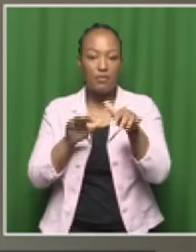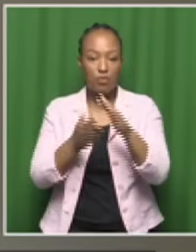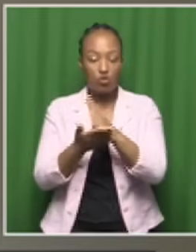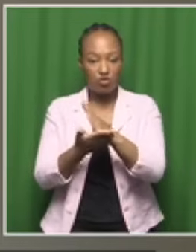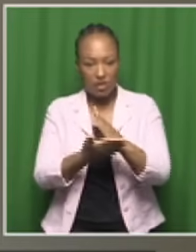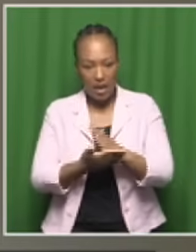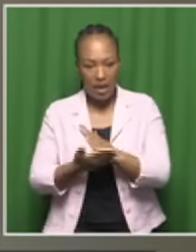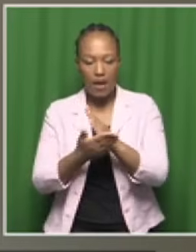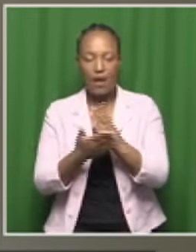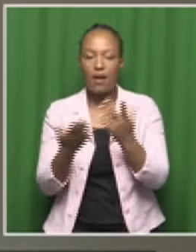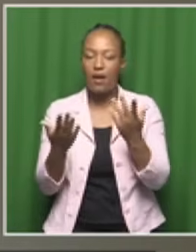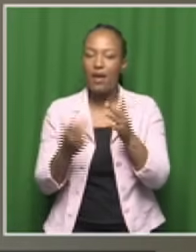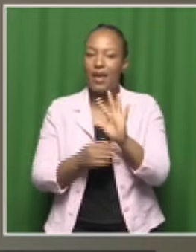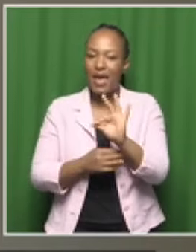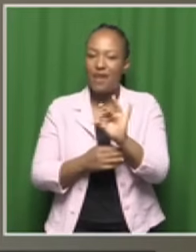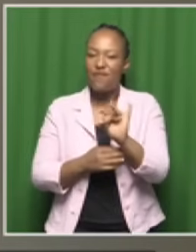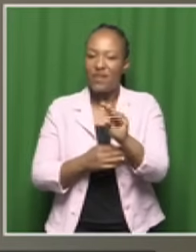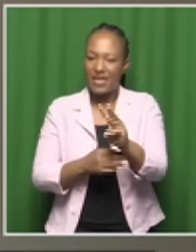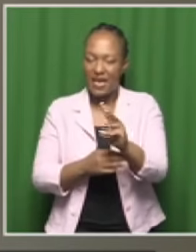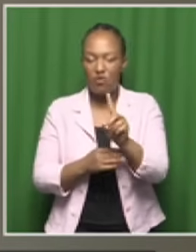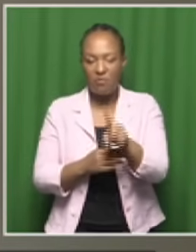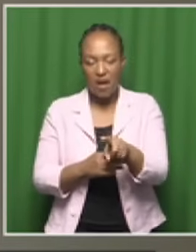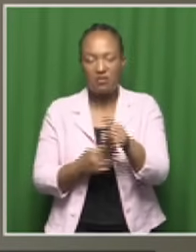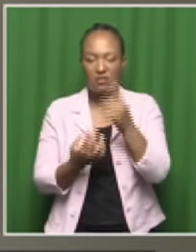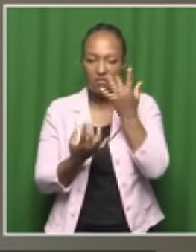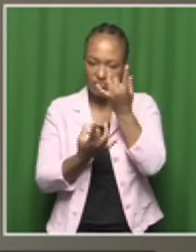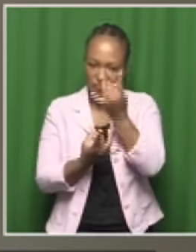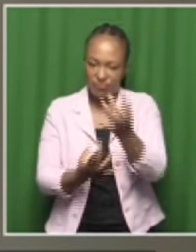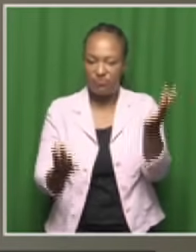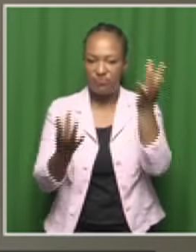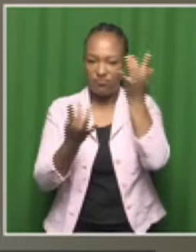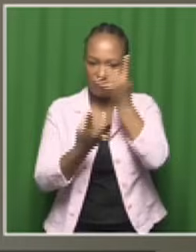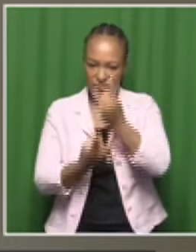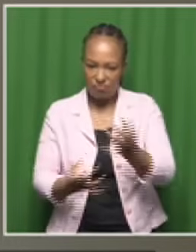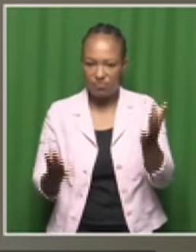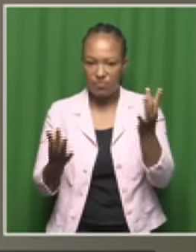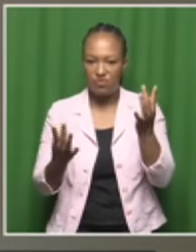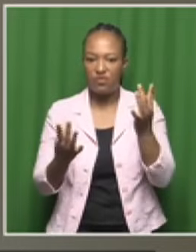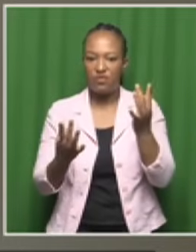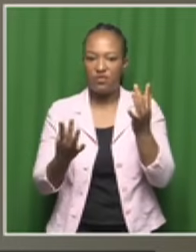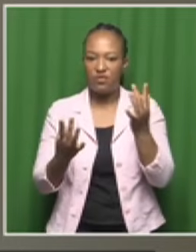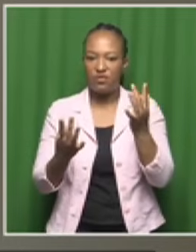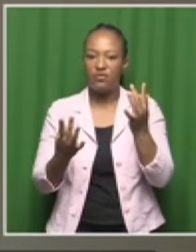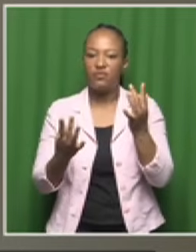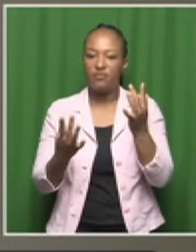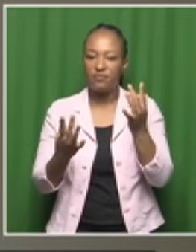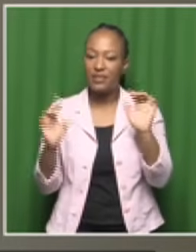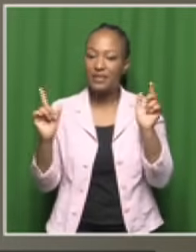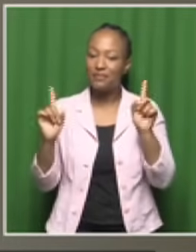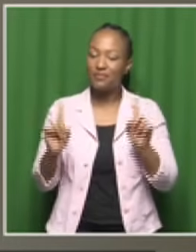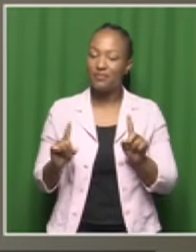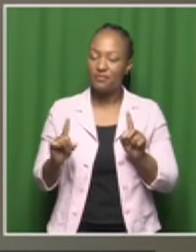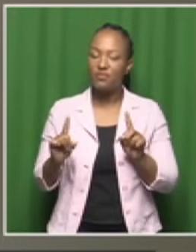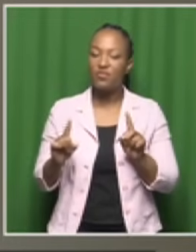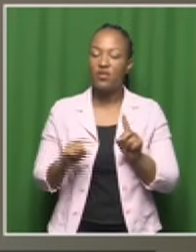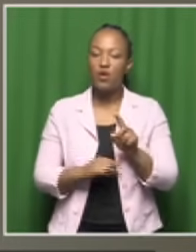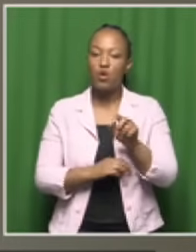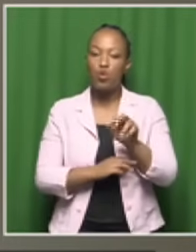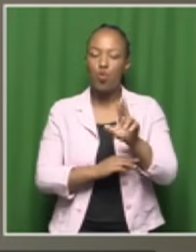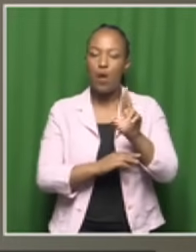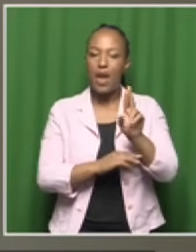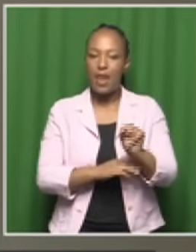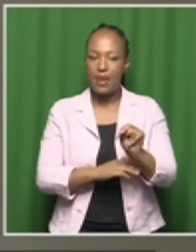you. It's an everyday message that we definitely need to preach, especially the UN goals